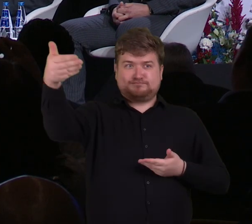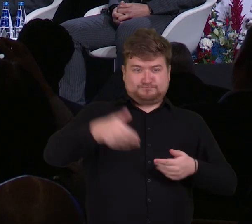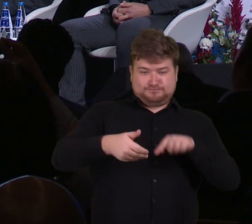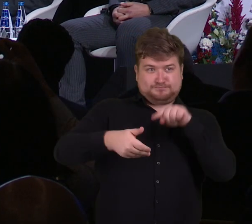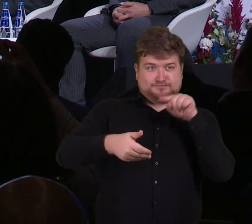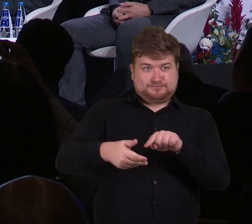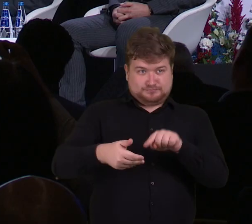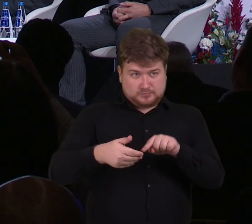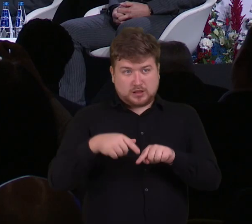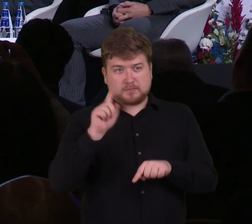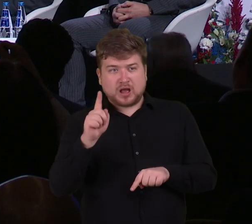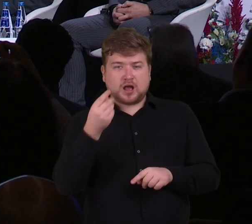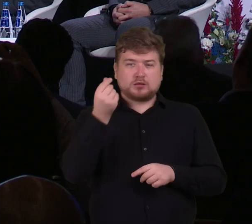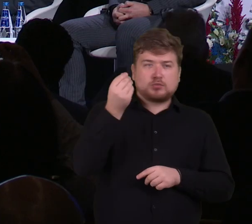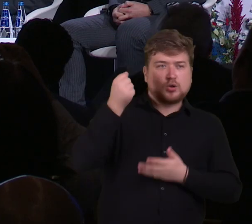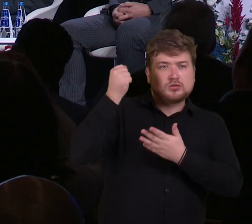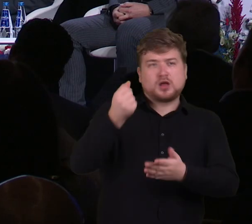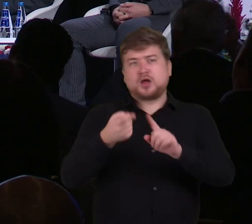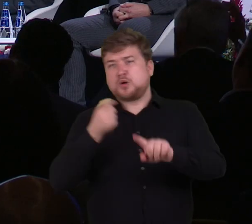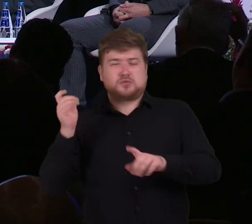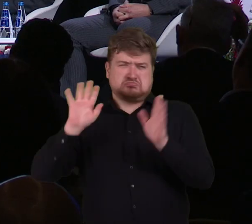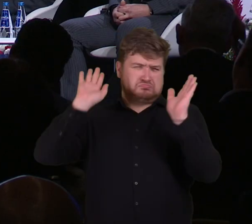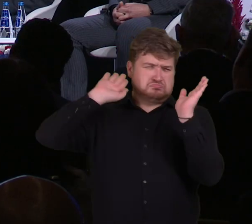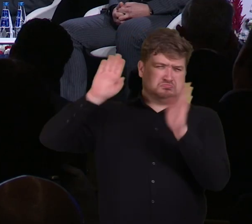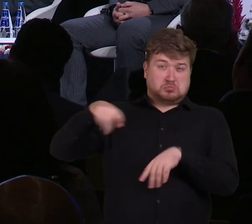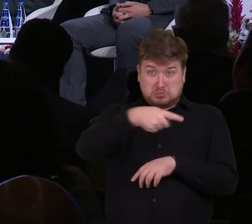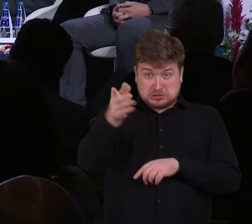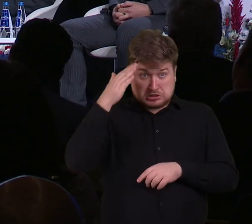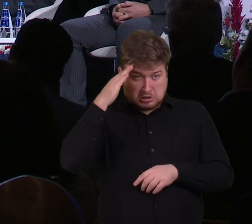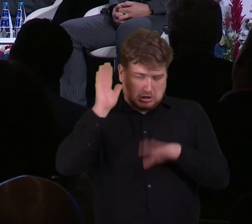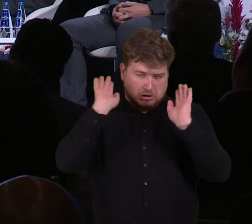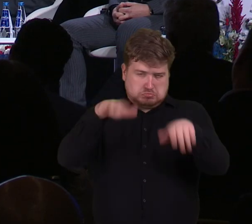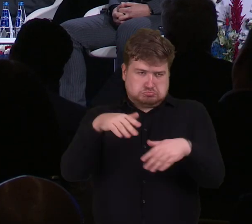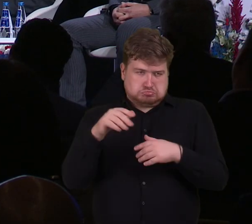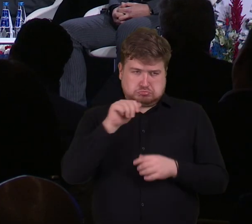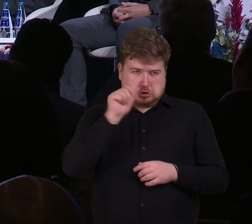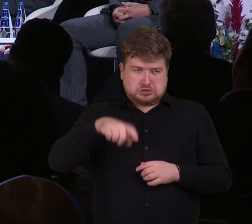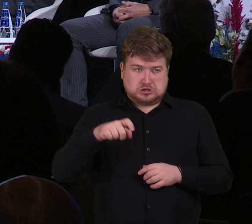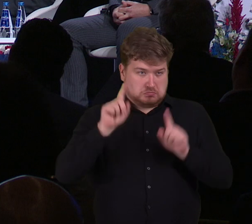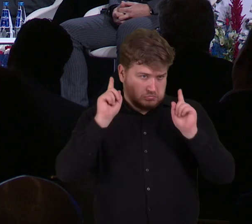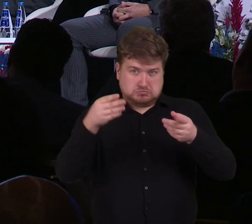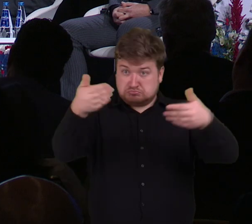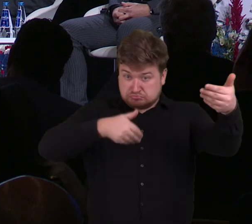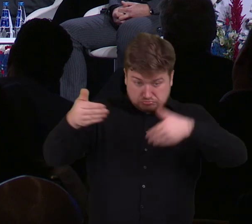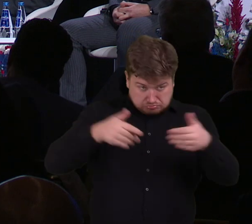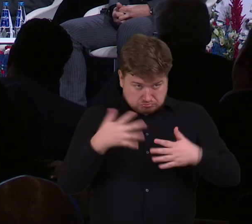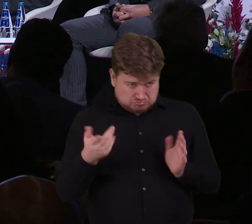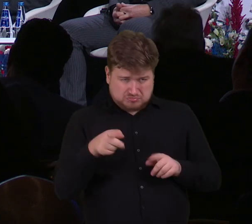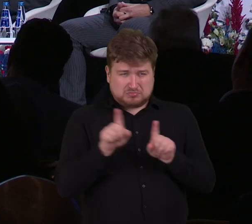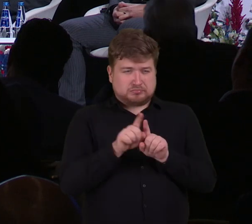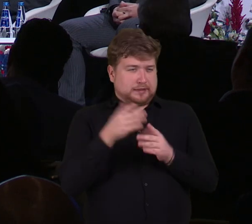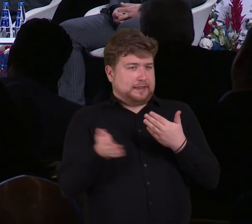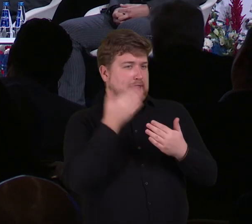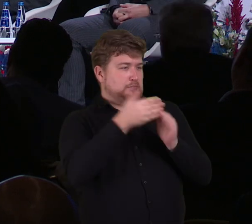it's simplified. So now we prepared for study visits from many guys in the audience, because it's looked like a dream